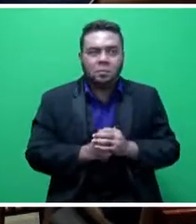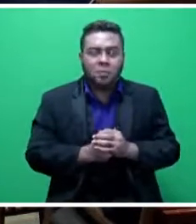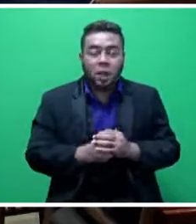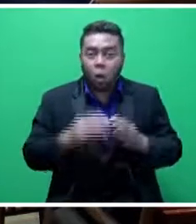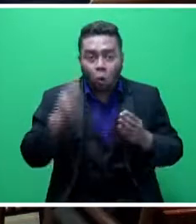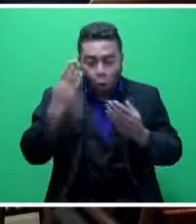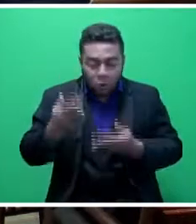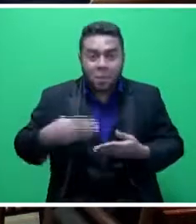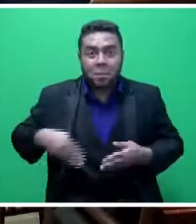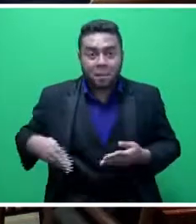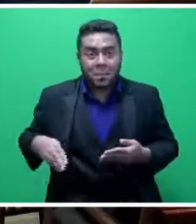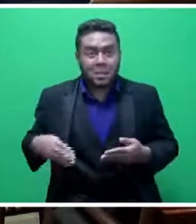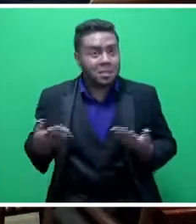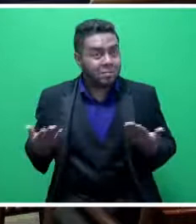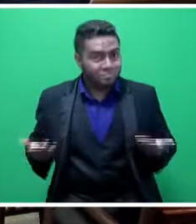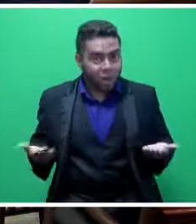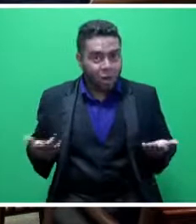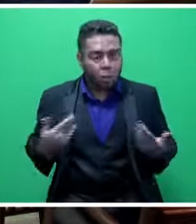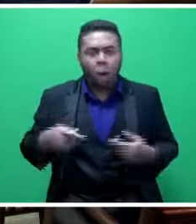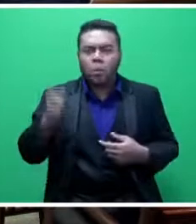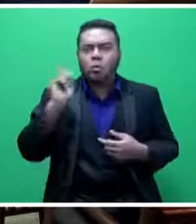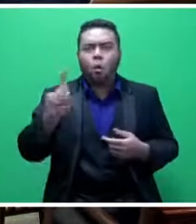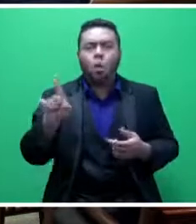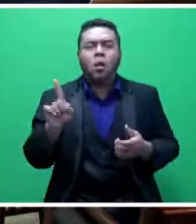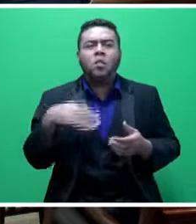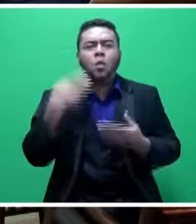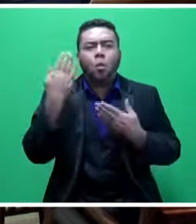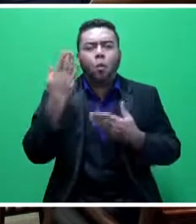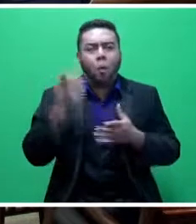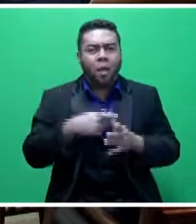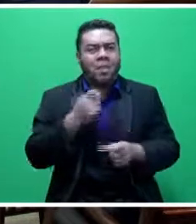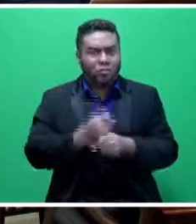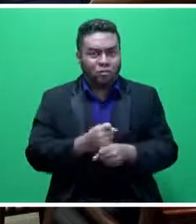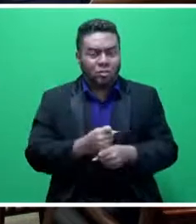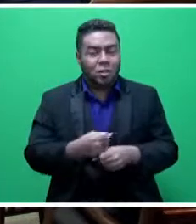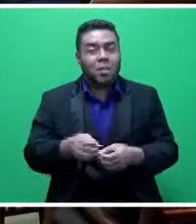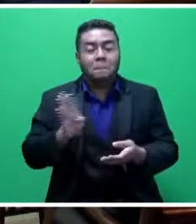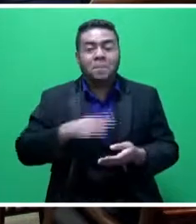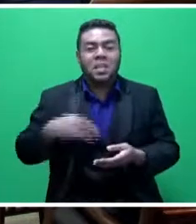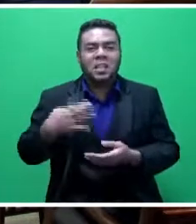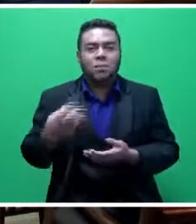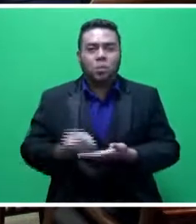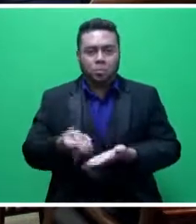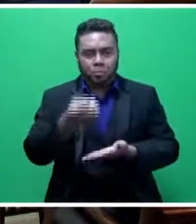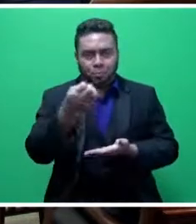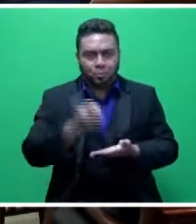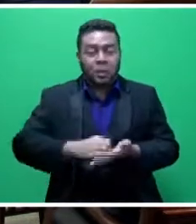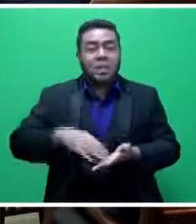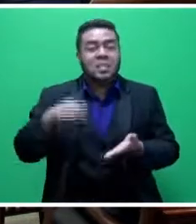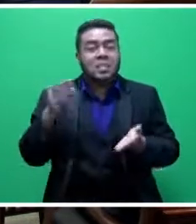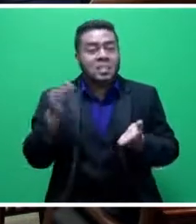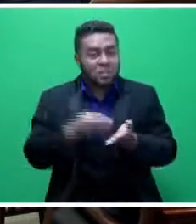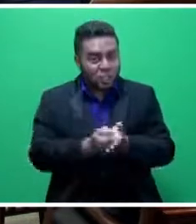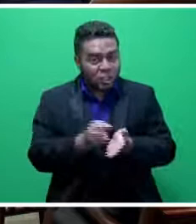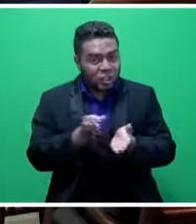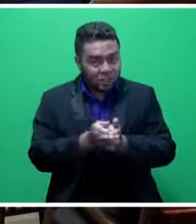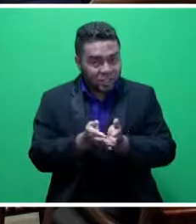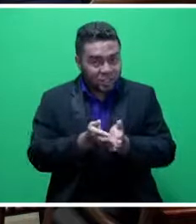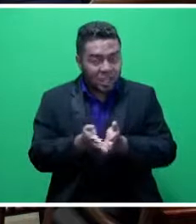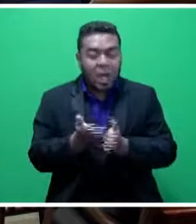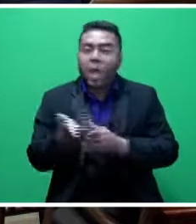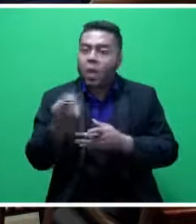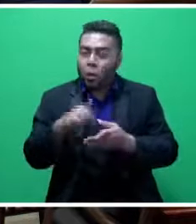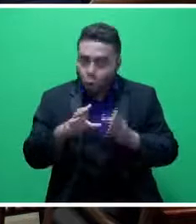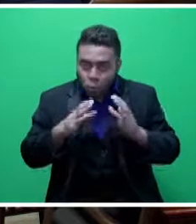Honourable members, I now call upon the Attorney General and Minister for Economy, Civil Service and